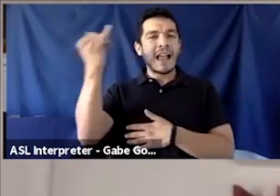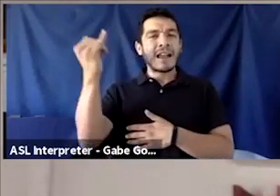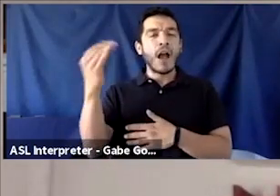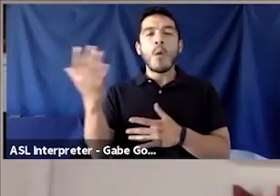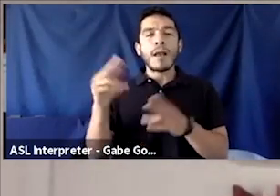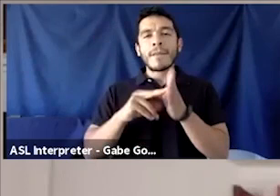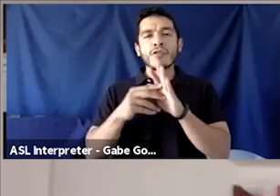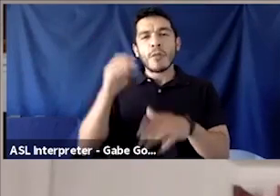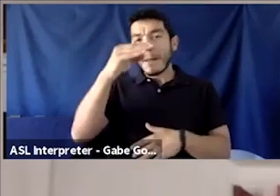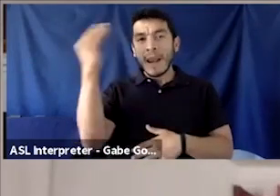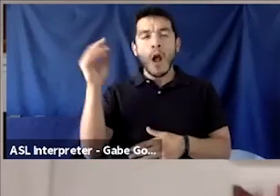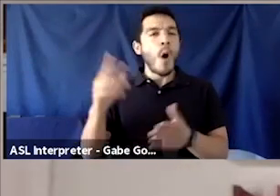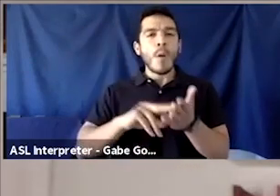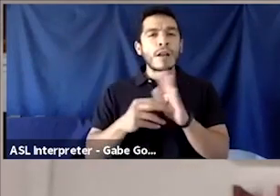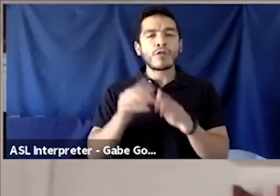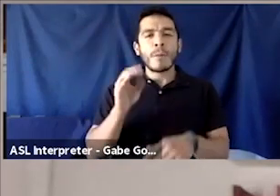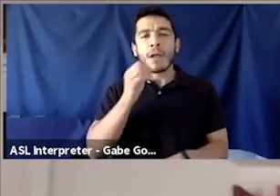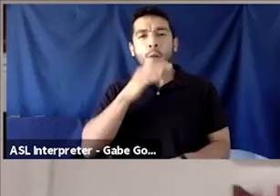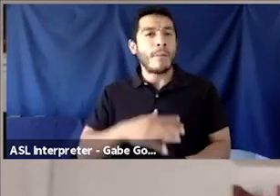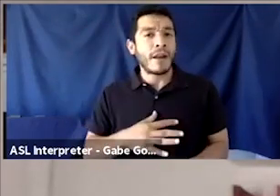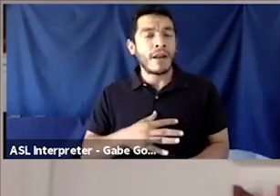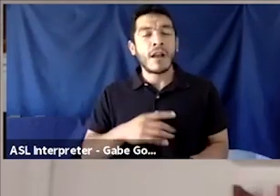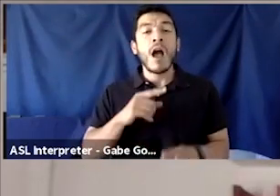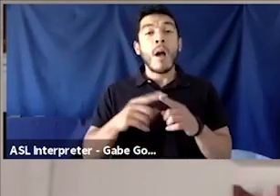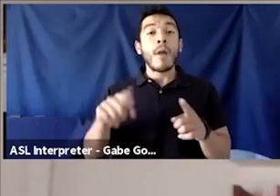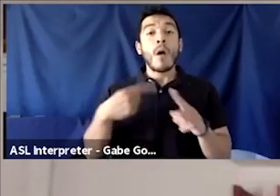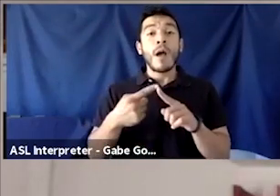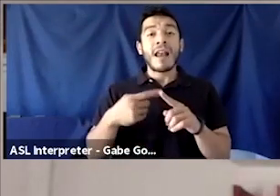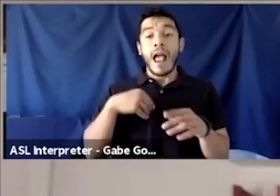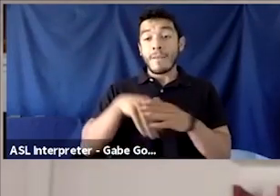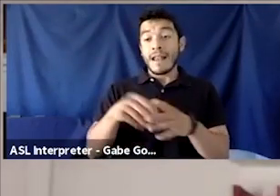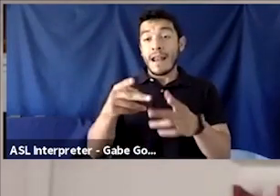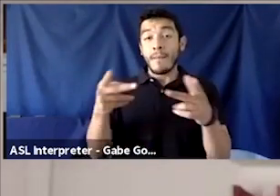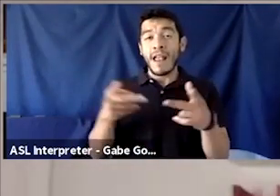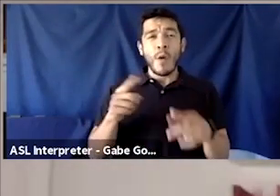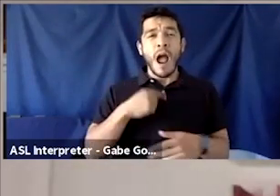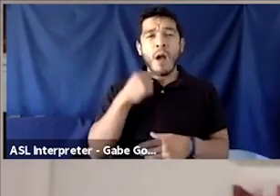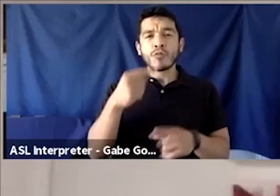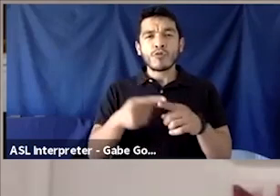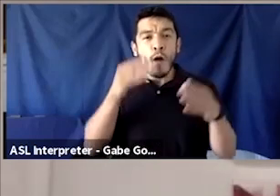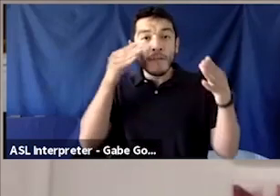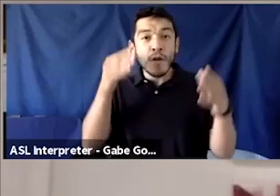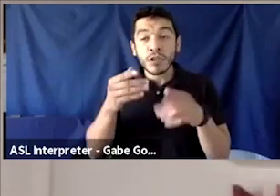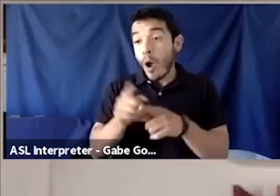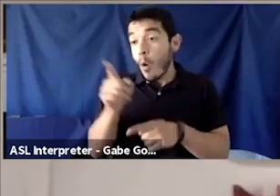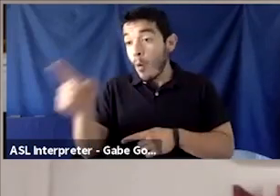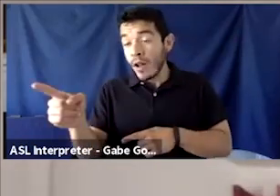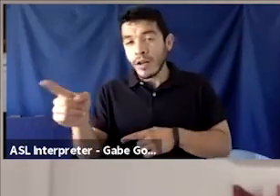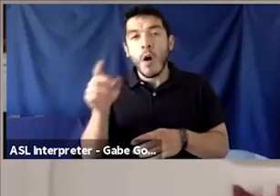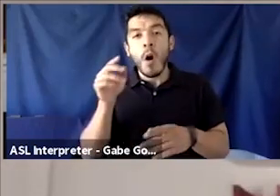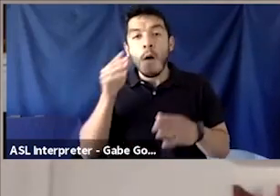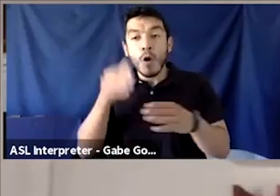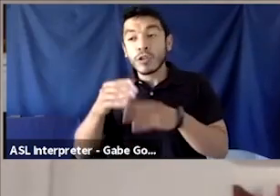Black or what it means to be a woman than me. But when it comes to being in spaces where I'm, told to focus on being a girl or focus on being